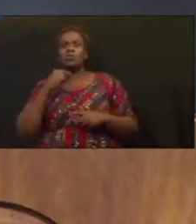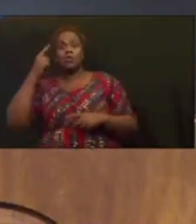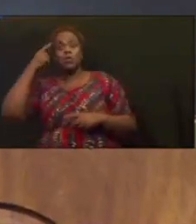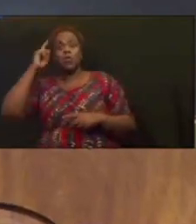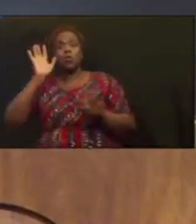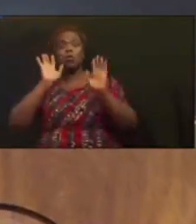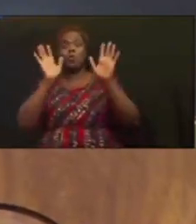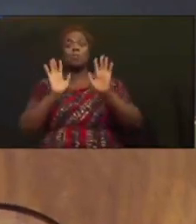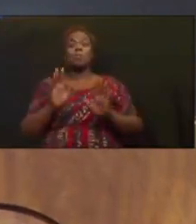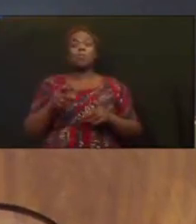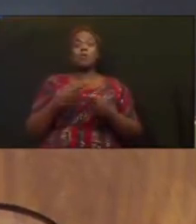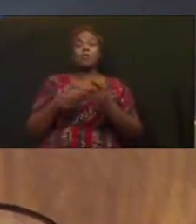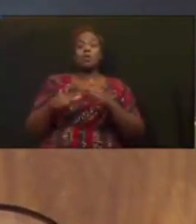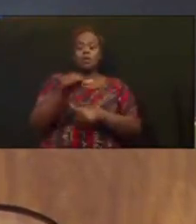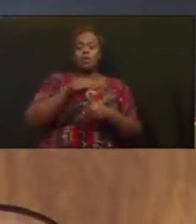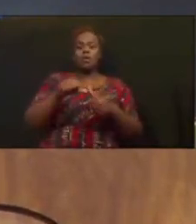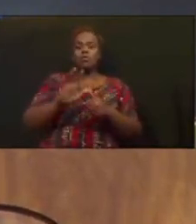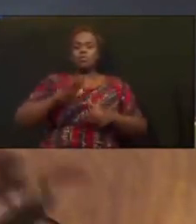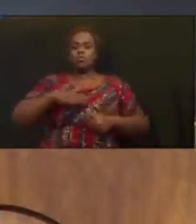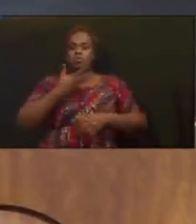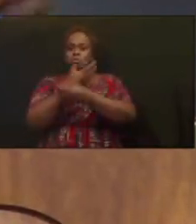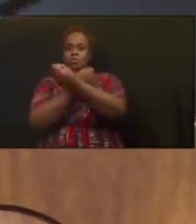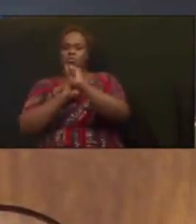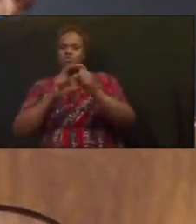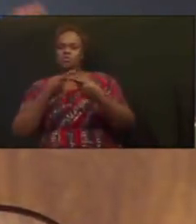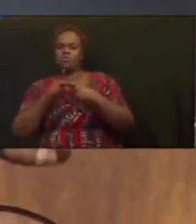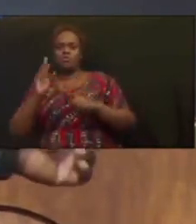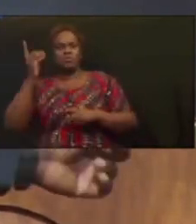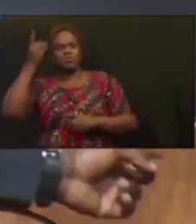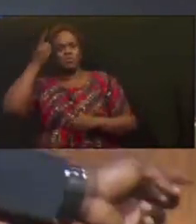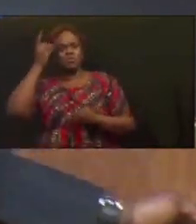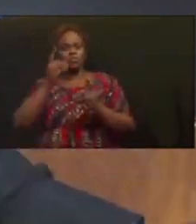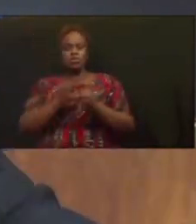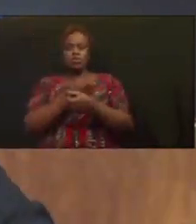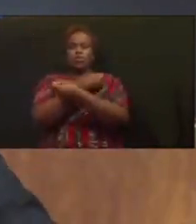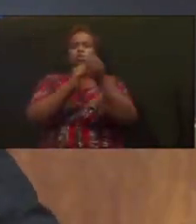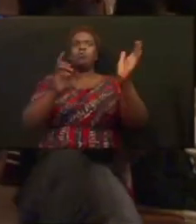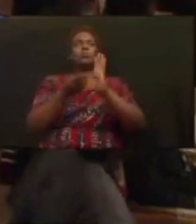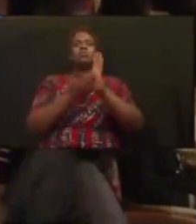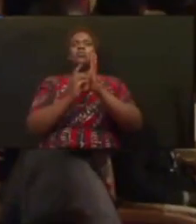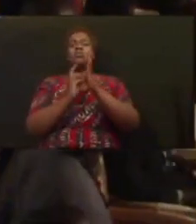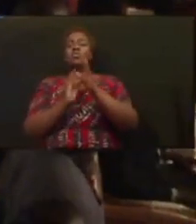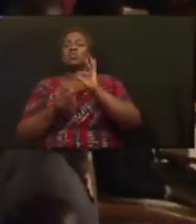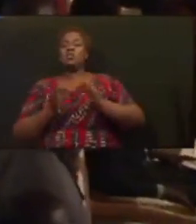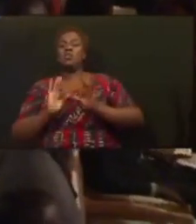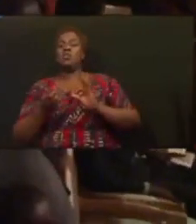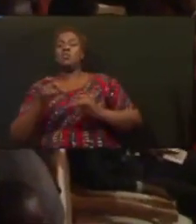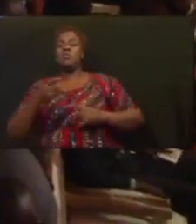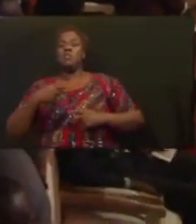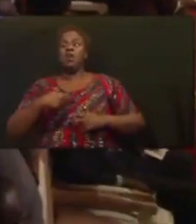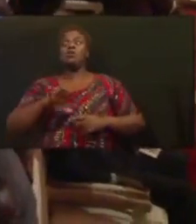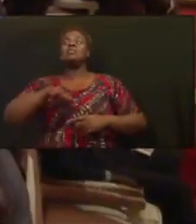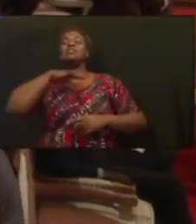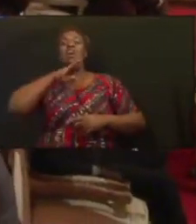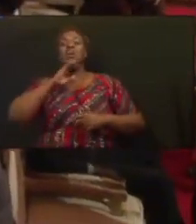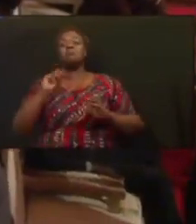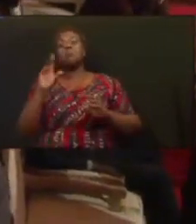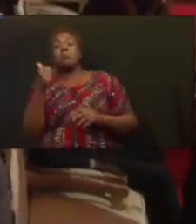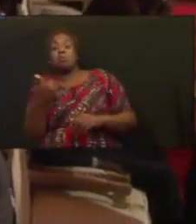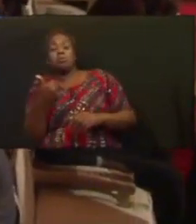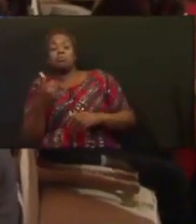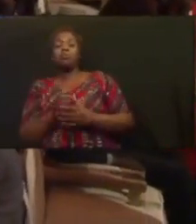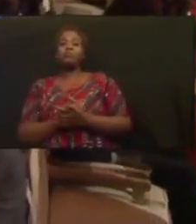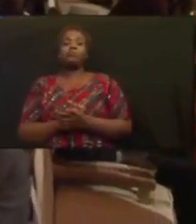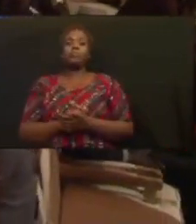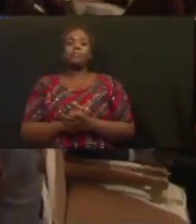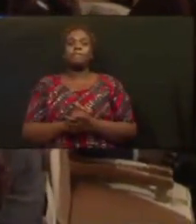those people. But I made up my mind in that vision. I said, I will open that door. If I perish, I perish. That was what I said.